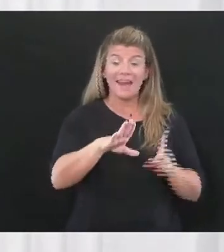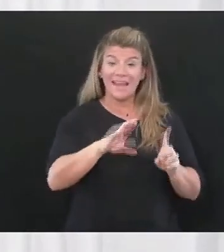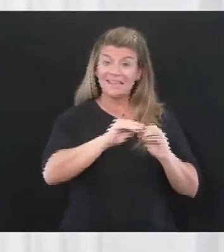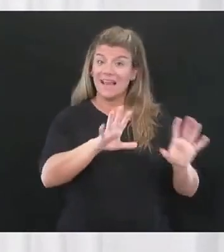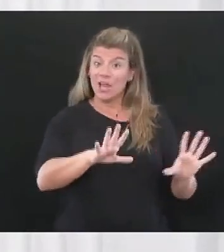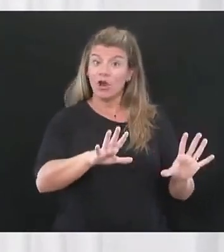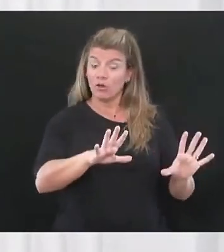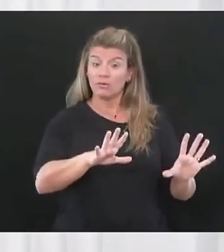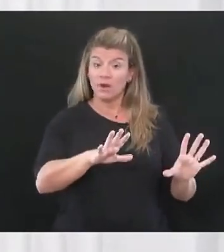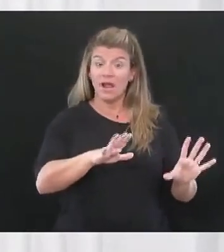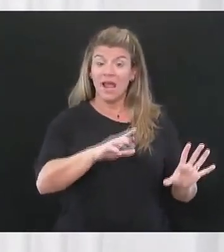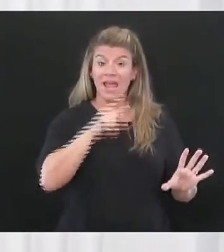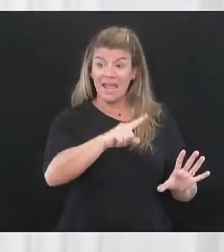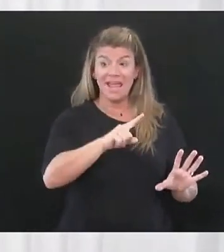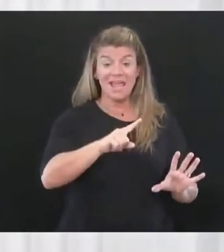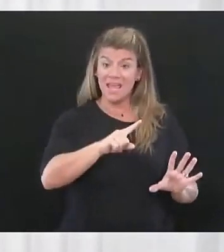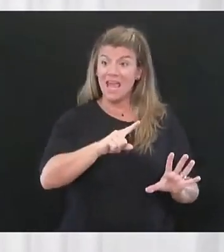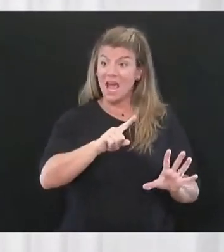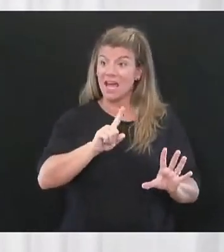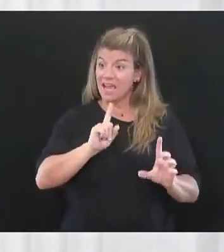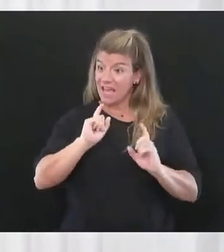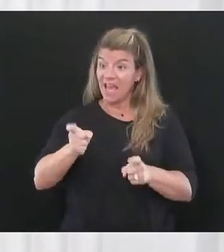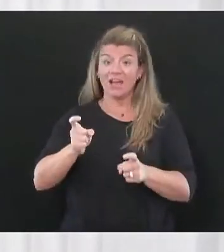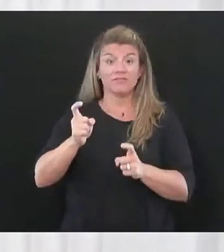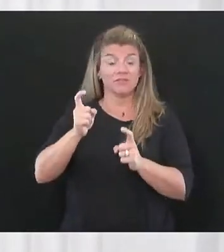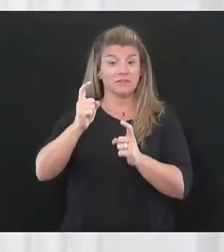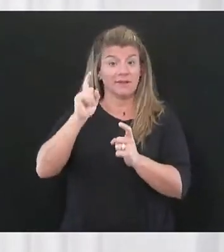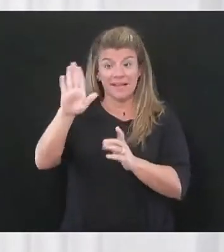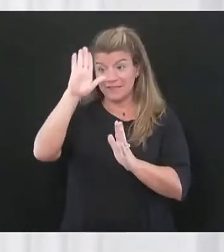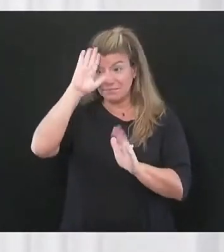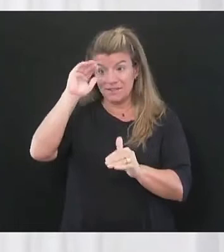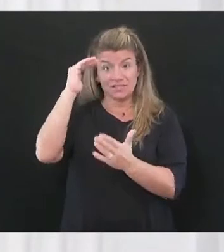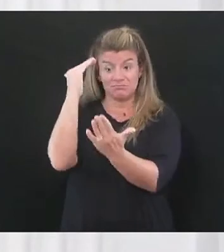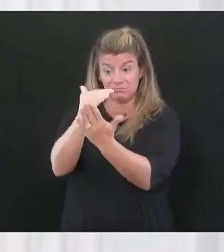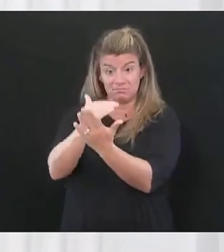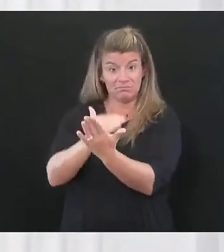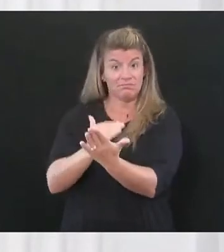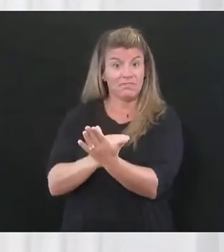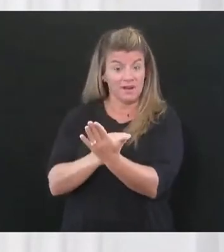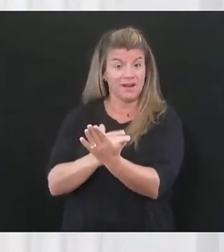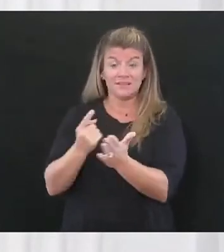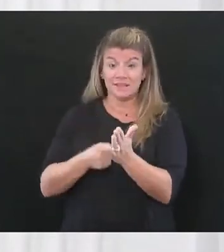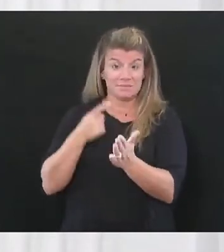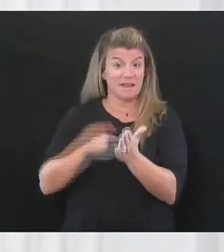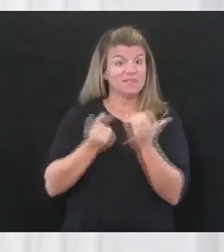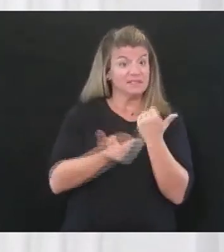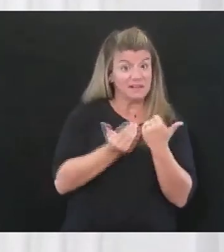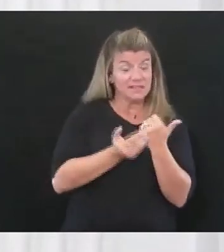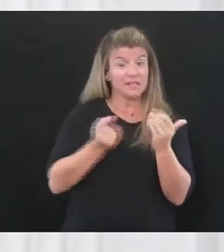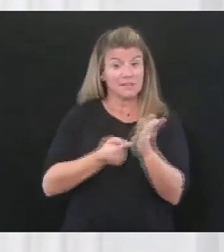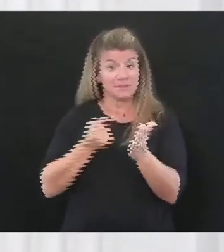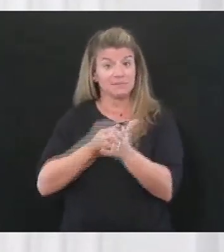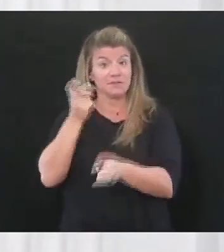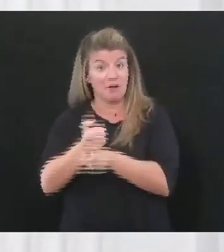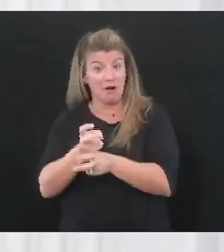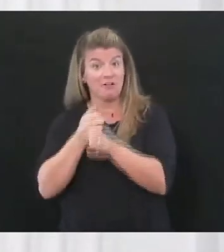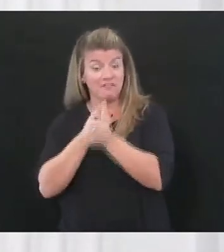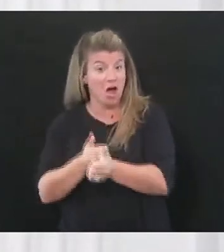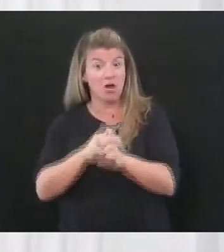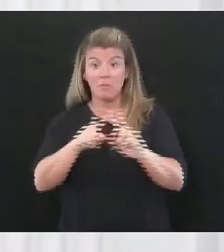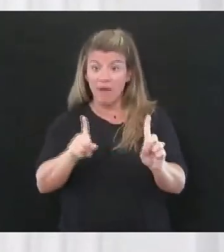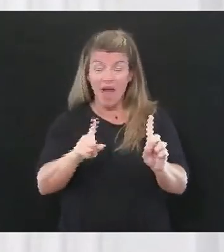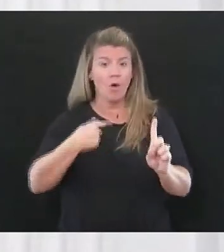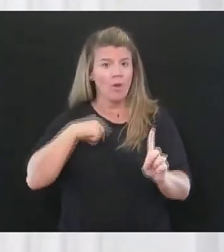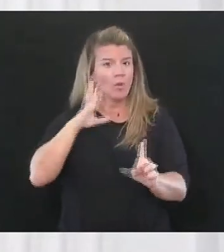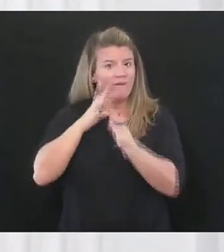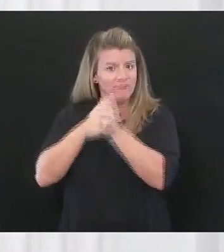sometimes of the expectations he lays out. But he's been clear from day one, and we continue to reiterate, we're going to do a few